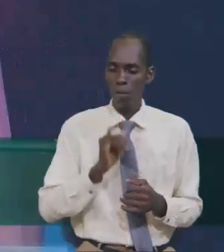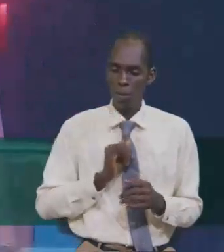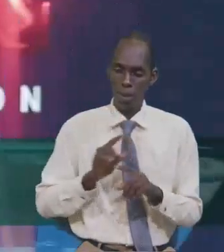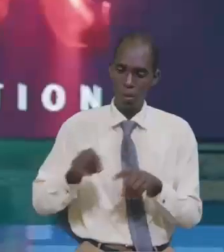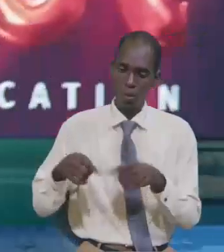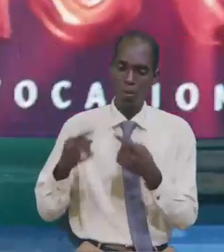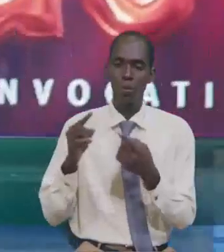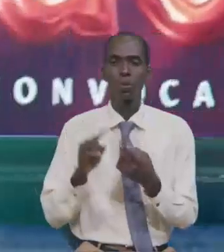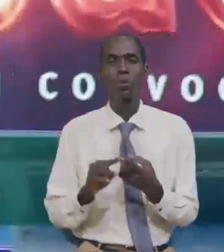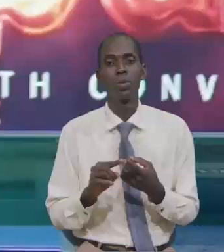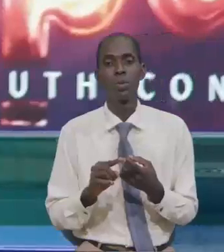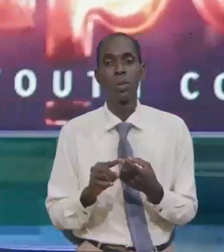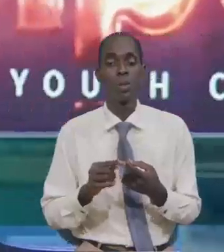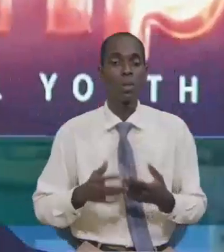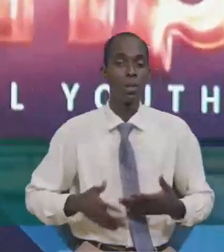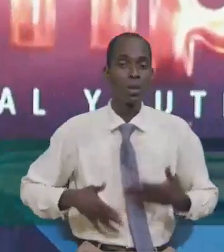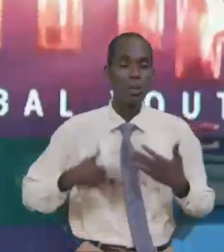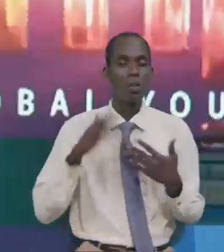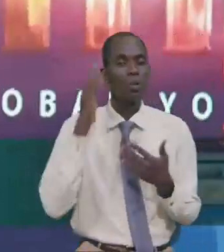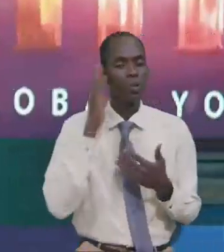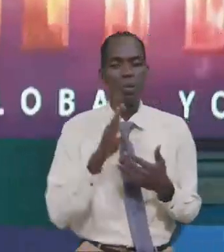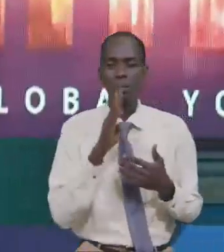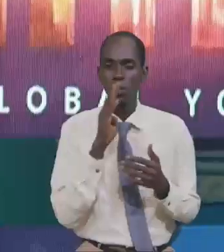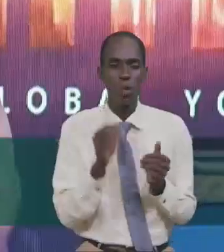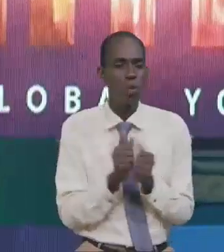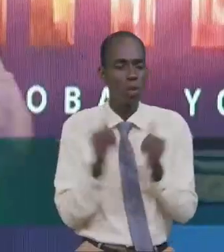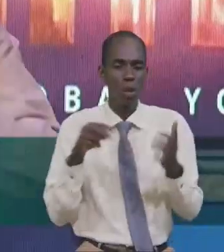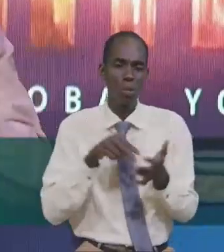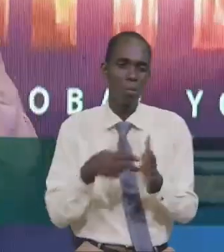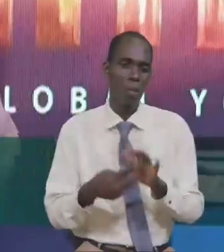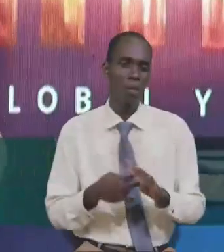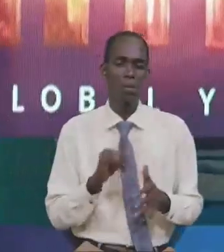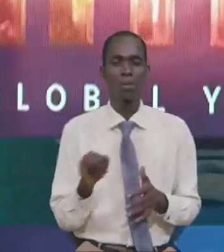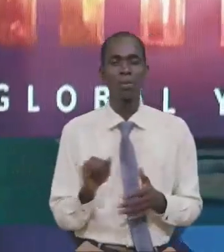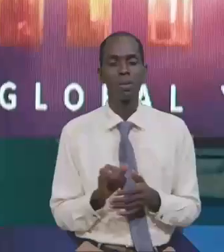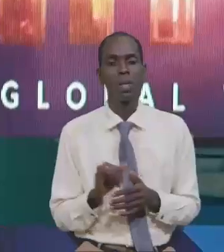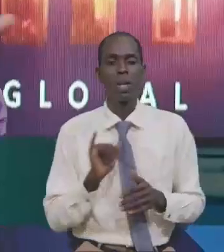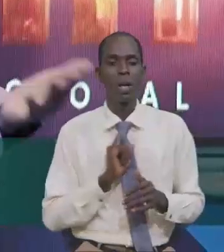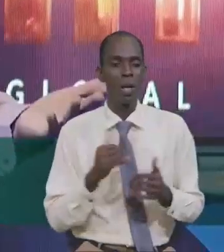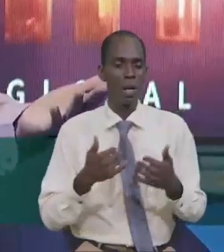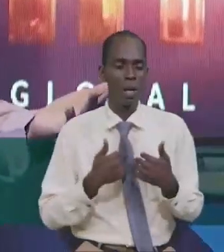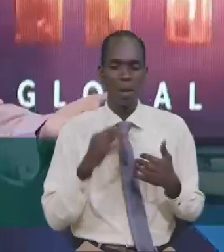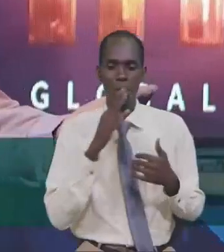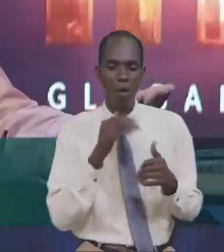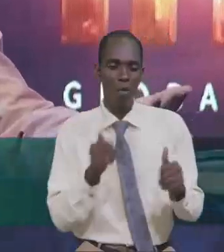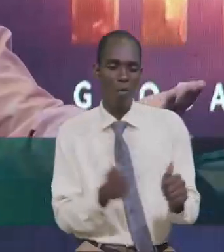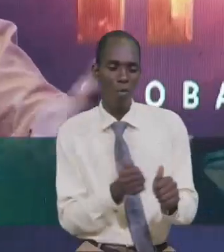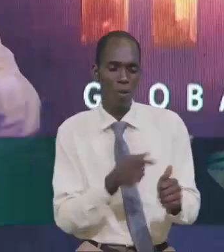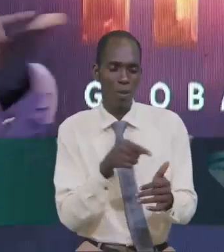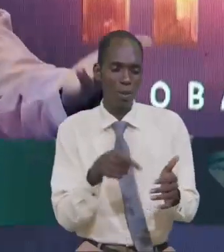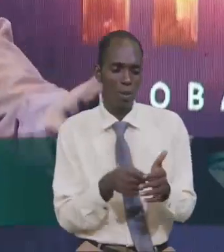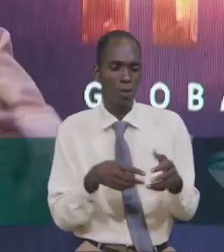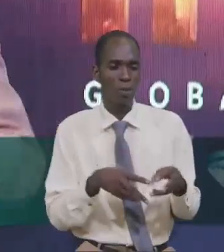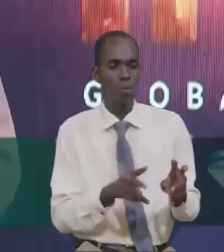path, this road, for such a long time. I've maintained this attitude